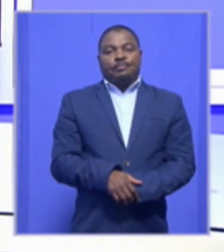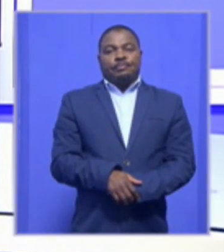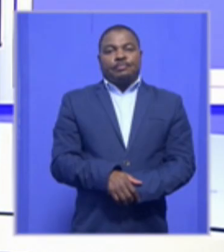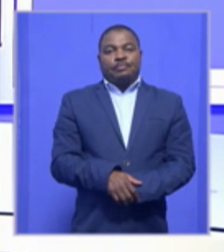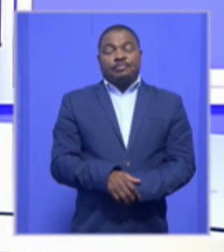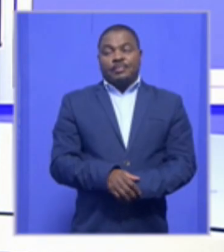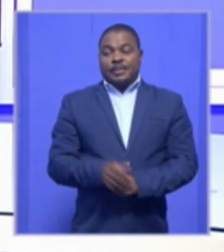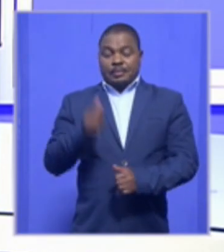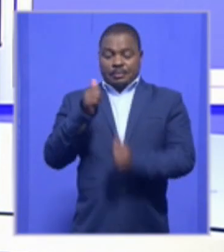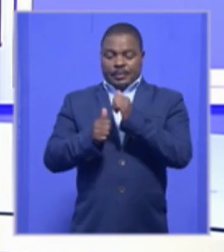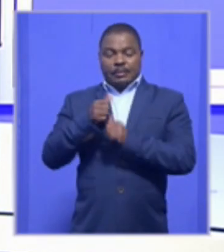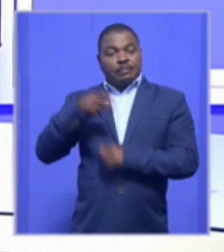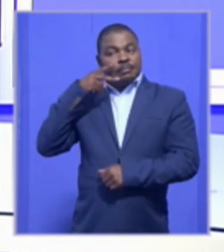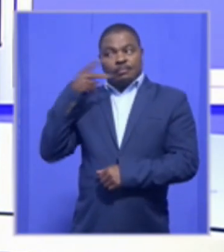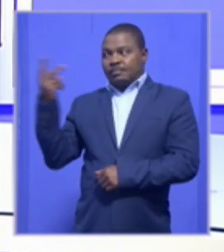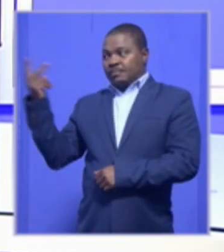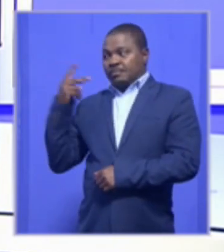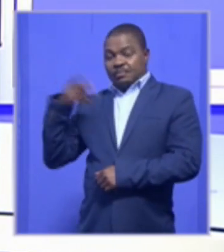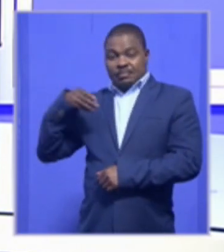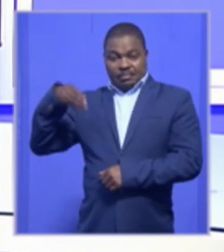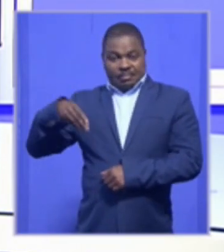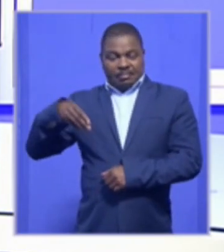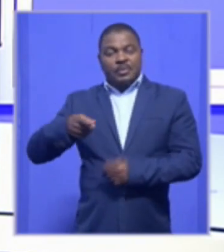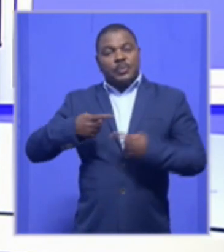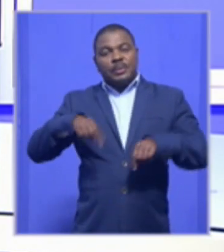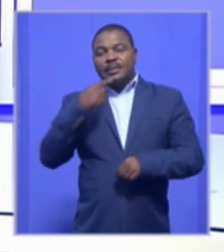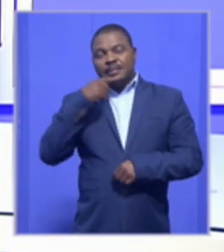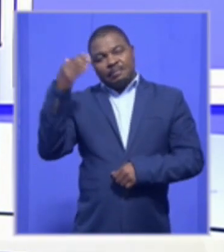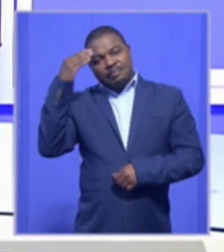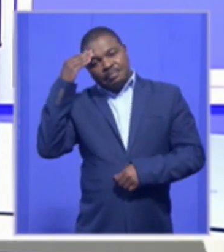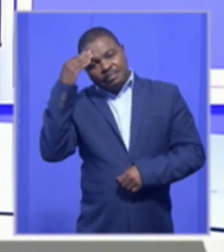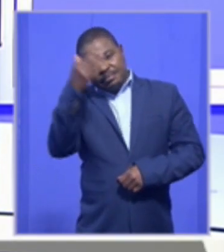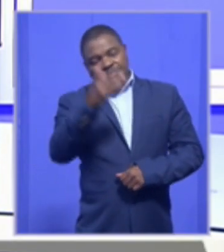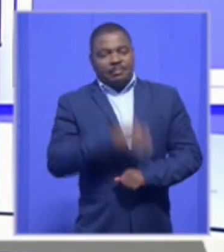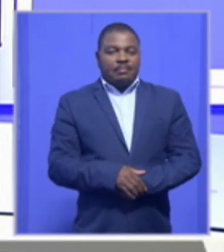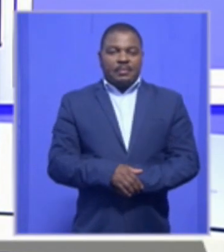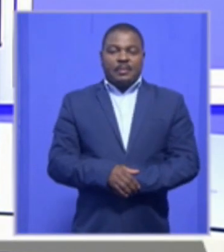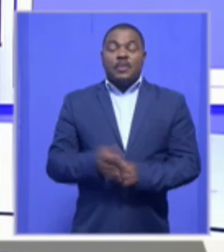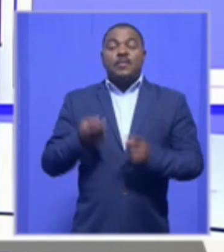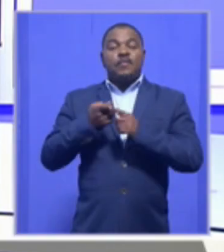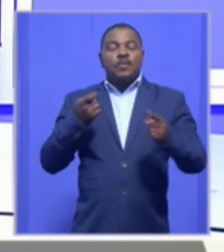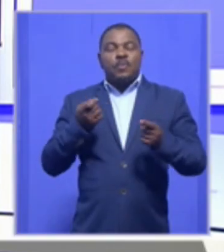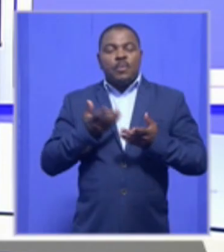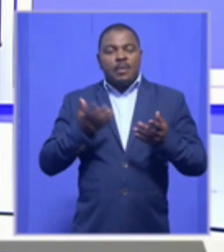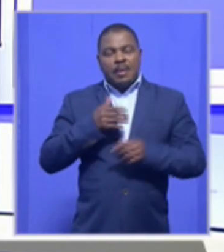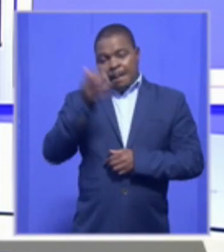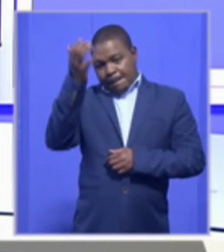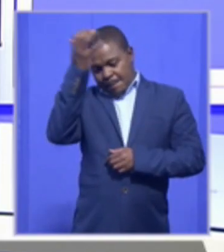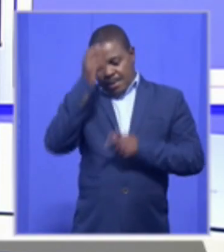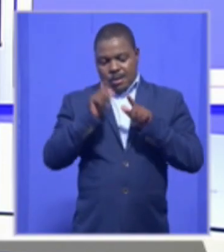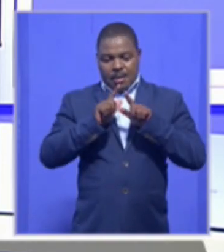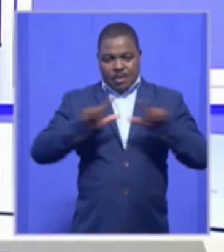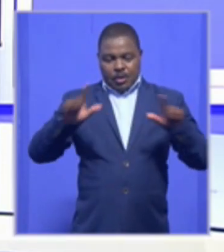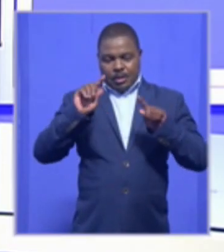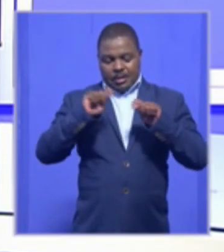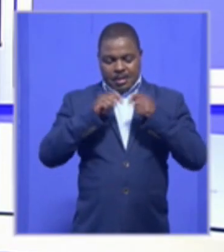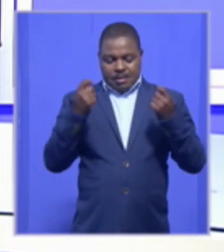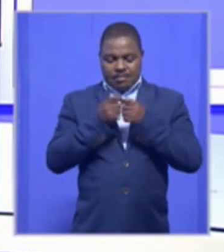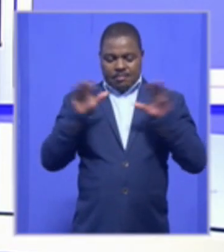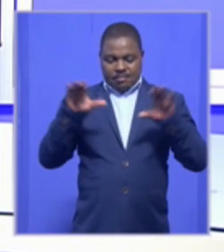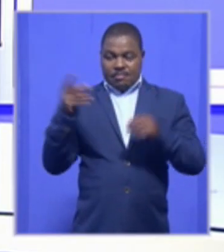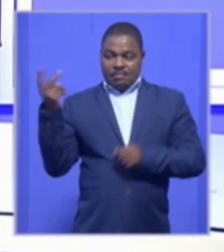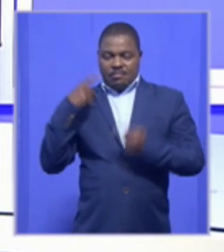Bešo Nnalo wa rrao ka Stanley Tlalo re re madume a sešate ke yao gomme re romilwe ke sehlopha sa ditaba tša Sepedi go tla go lesedimoša ka